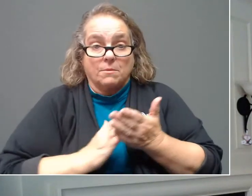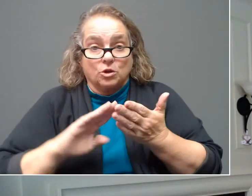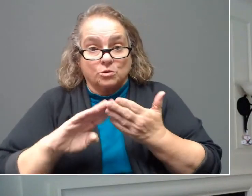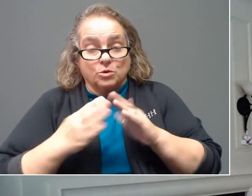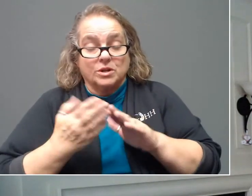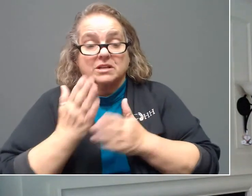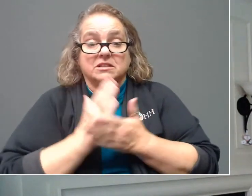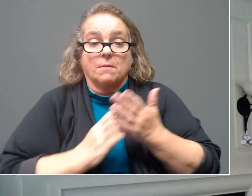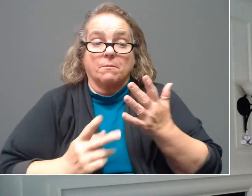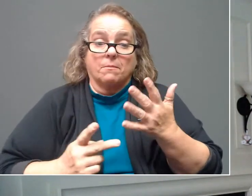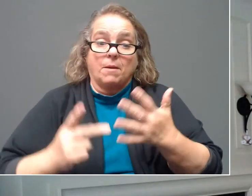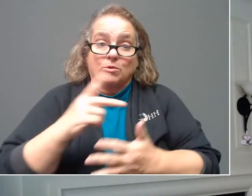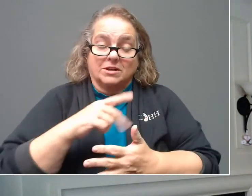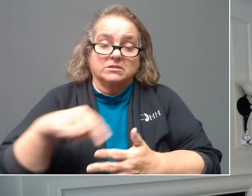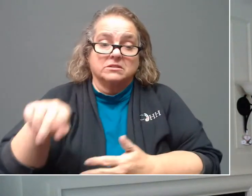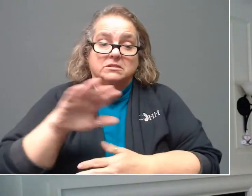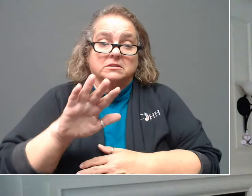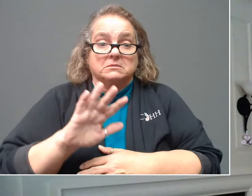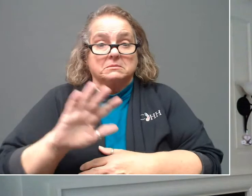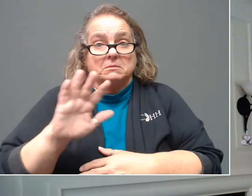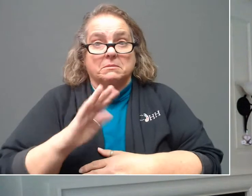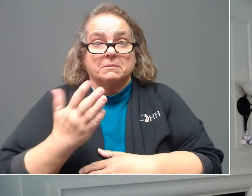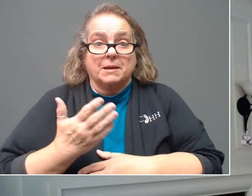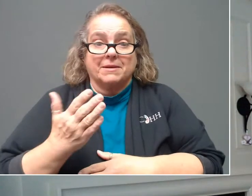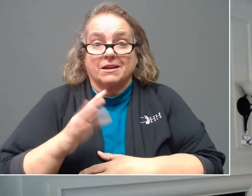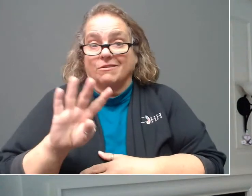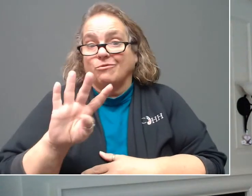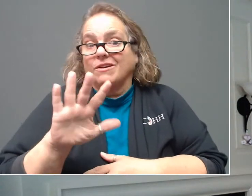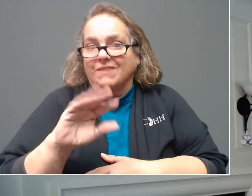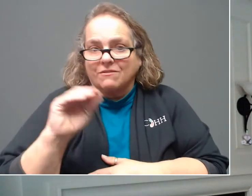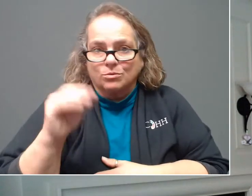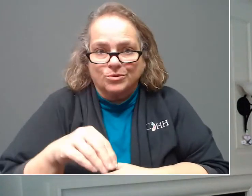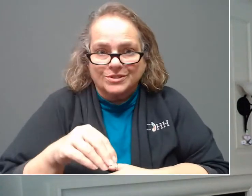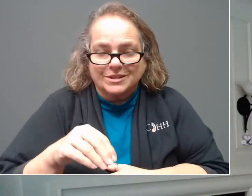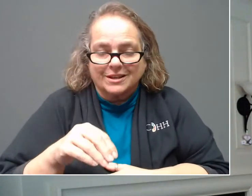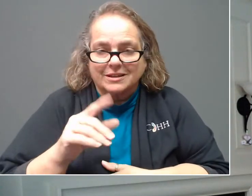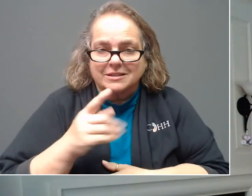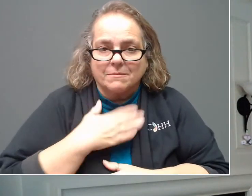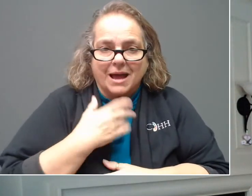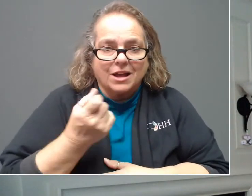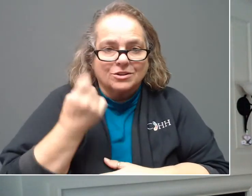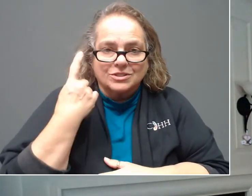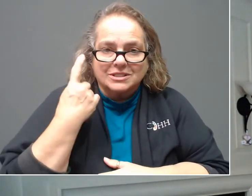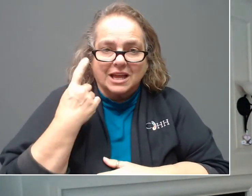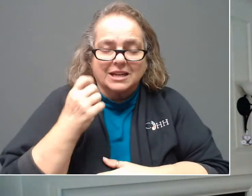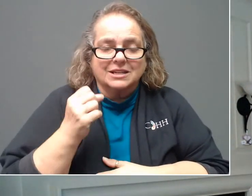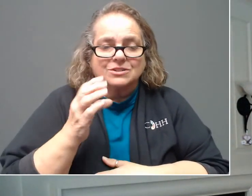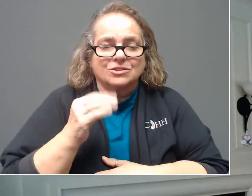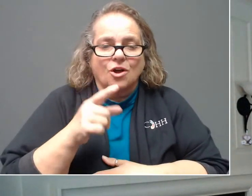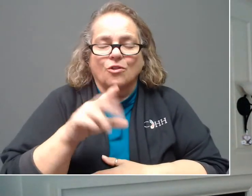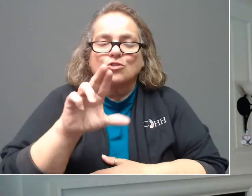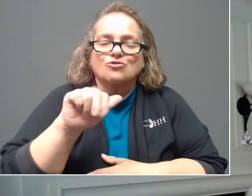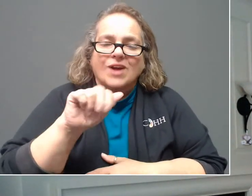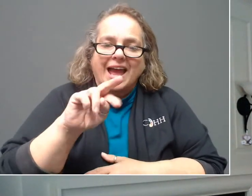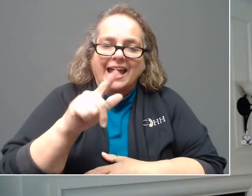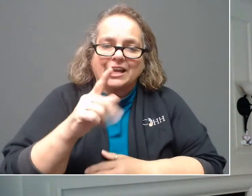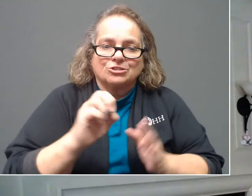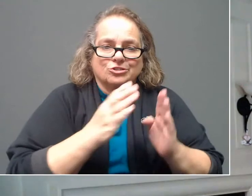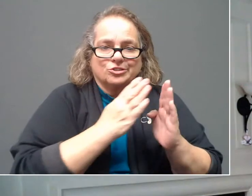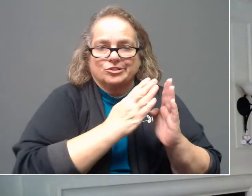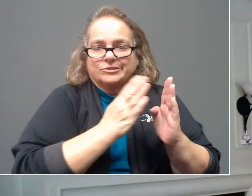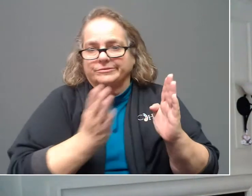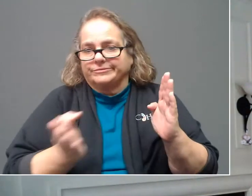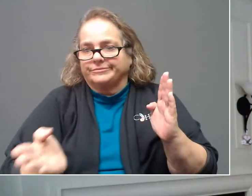populations, we've had uptake as low as 45%, as I understand it. So there's a range, and we're early